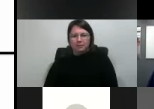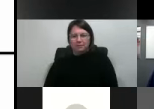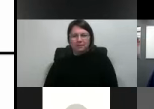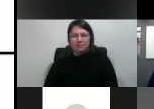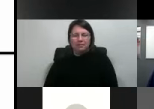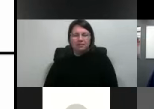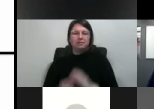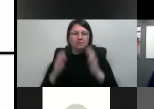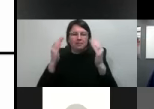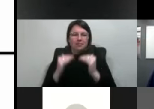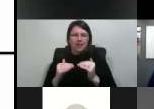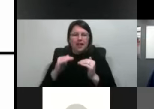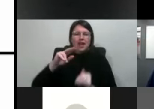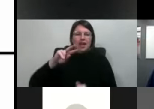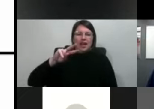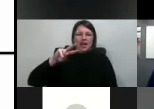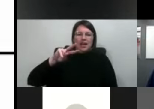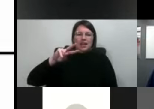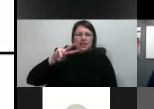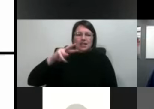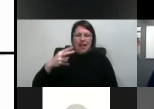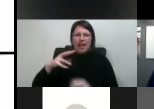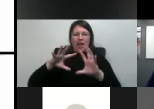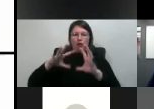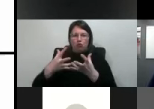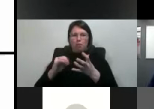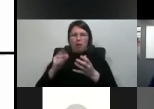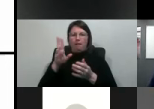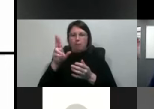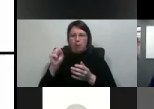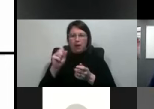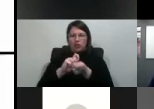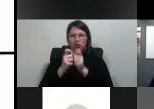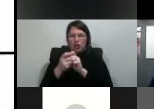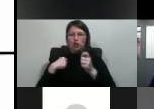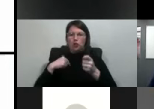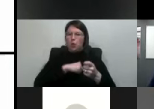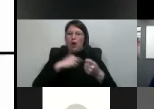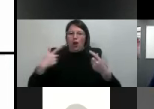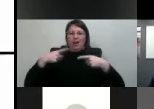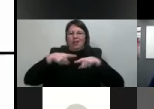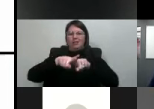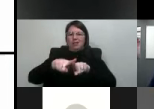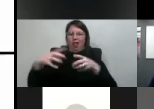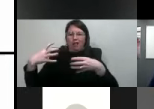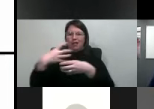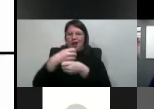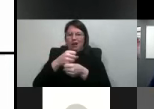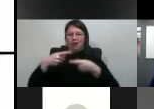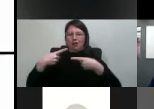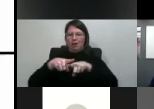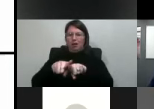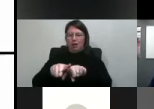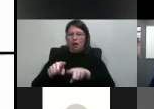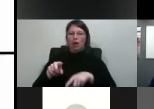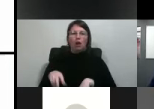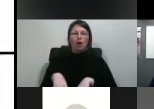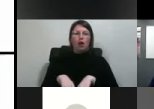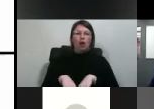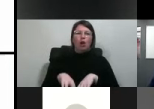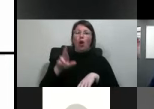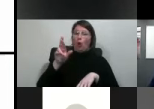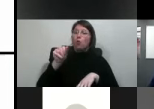And then the second set of bus changes, we are consolidating some bus routes. So the routes will still continue running, but they'll